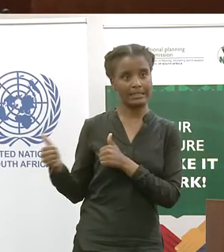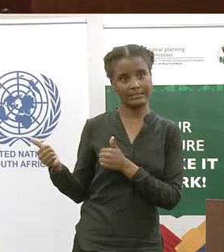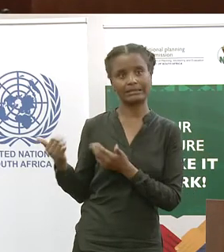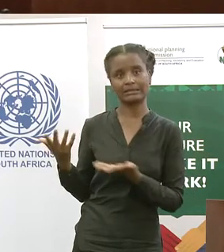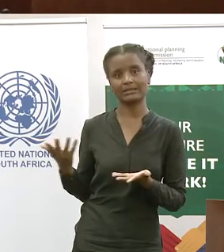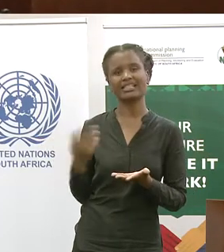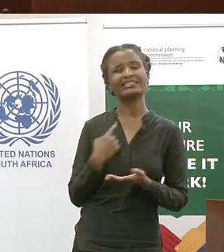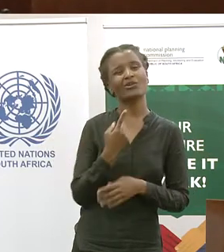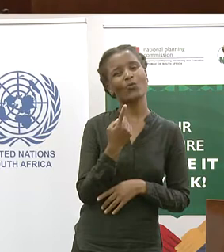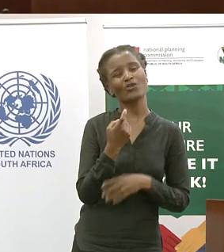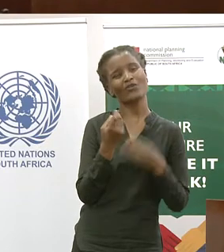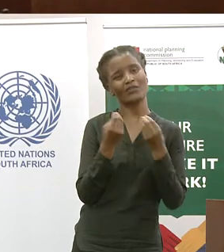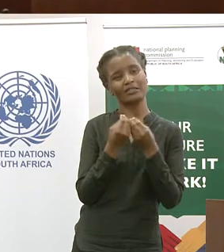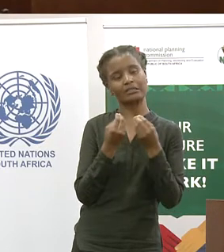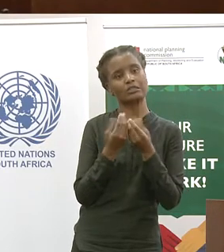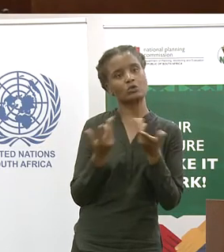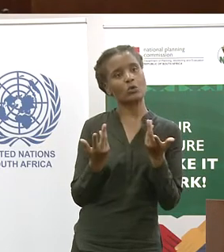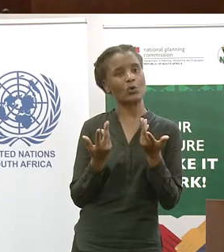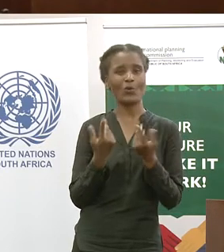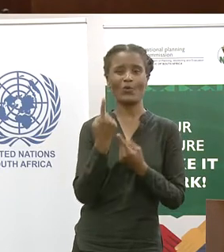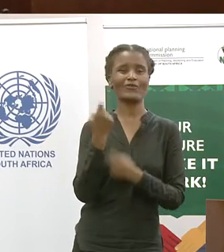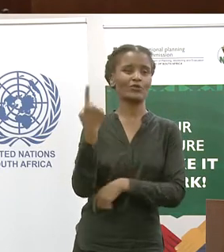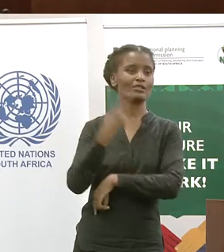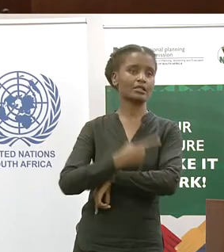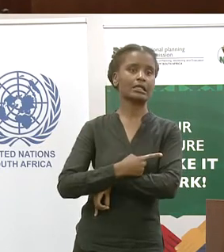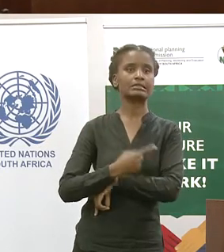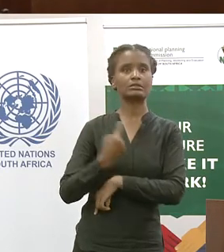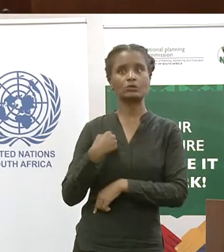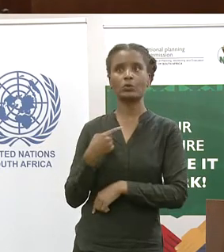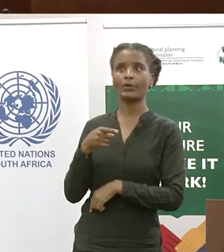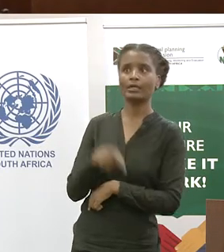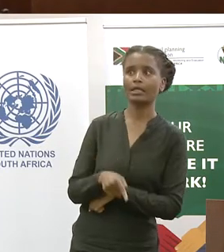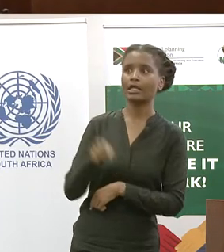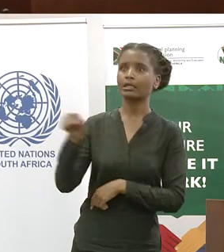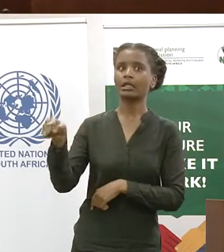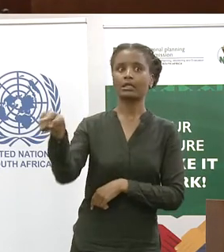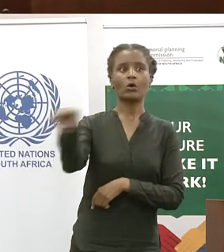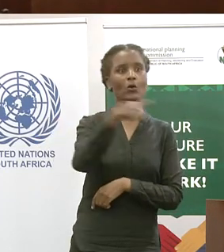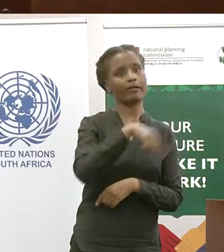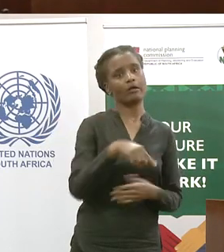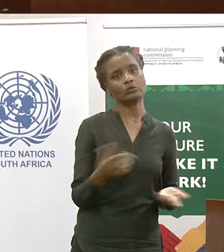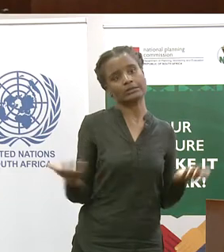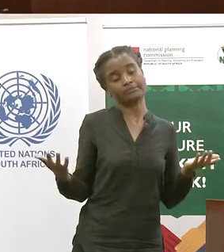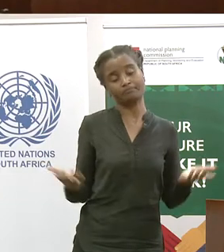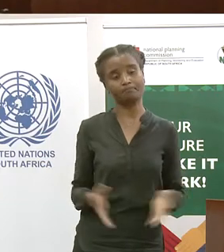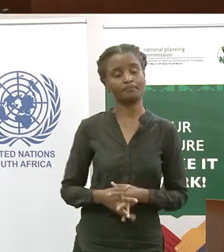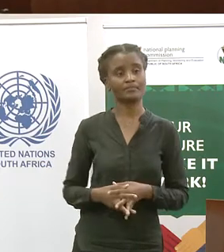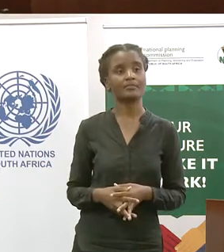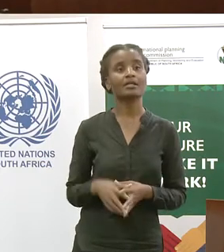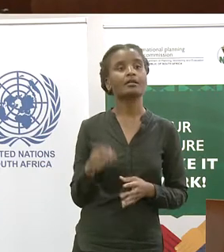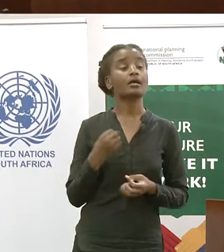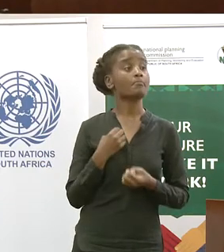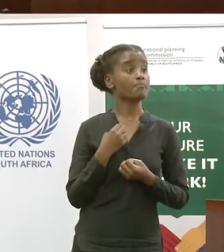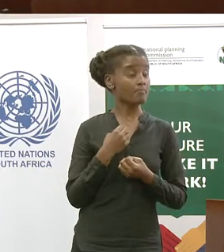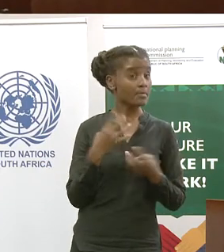one of those days where you just hear then everywhere. There's a lot that has been